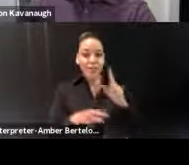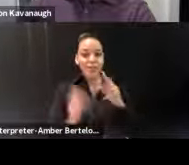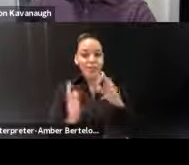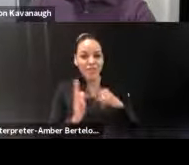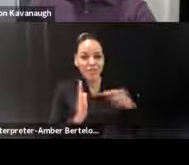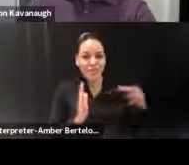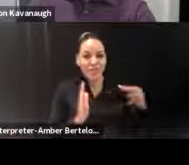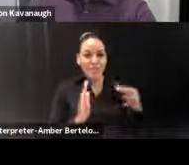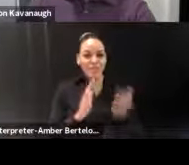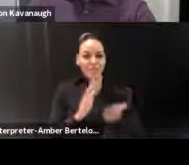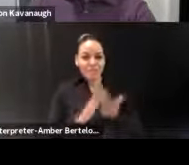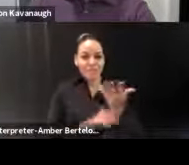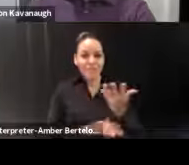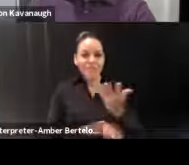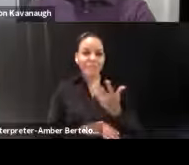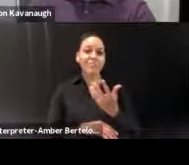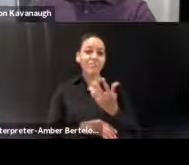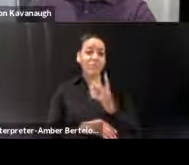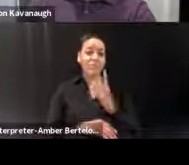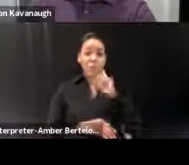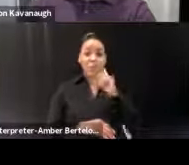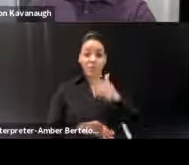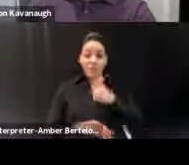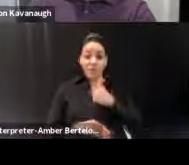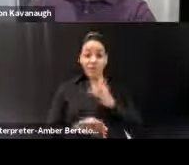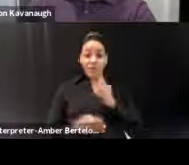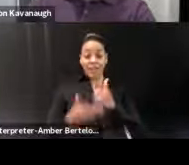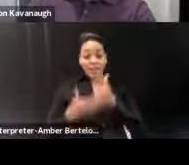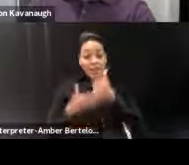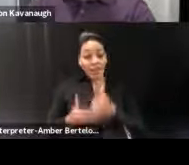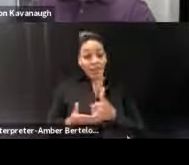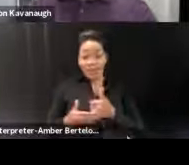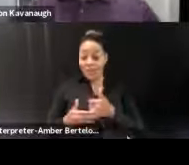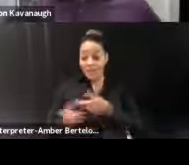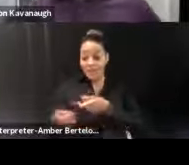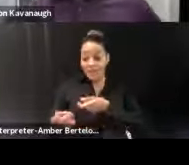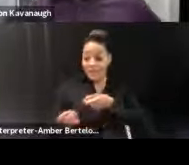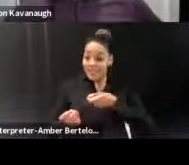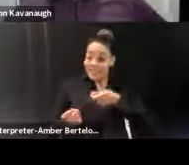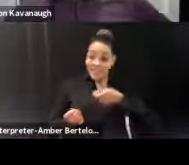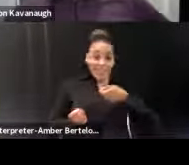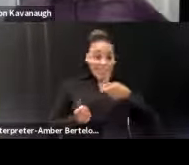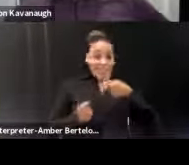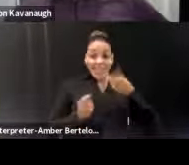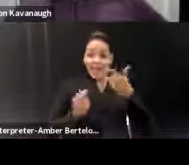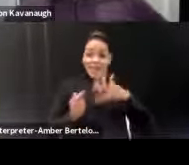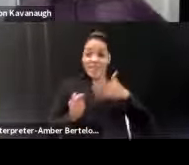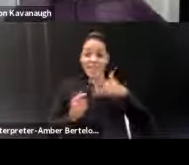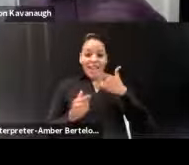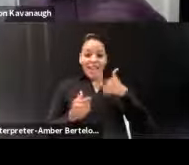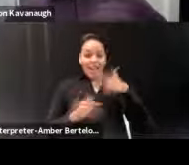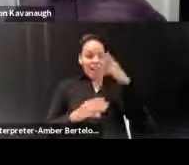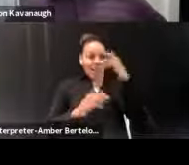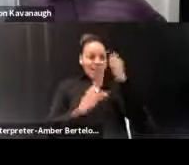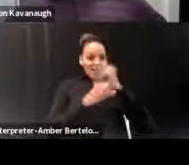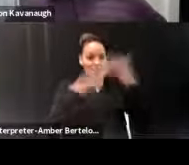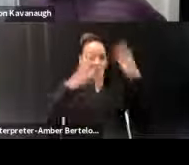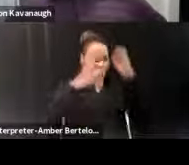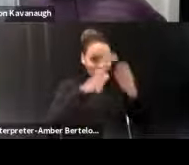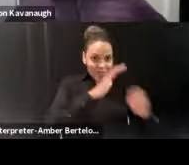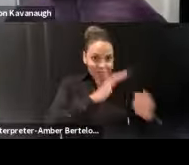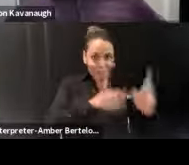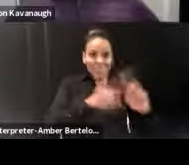readings. Personally, it has carried me across the oceans, across countries, across languages,